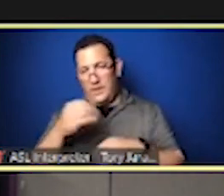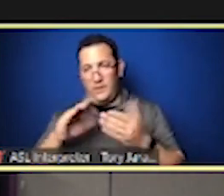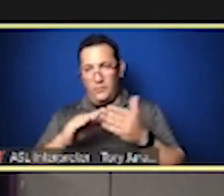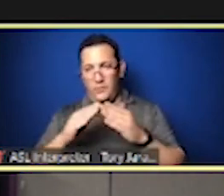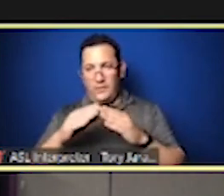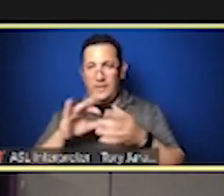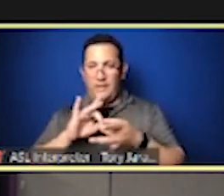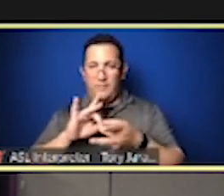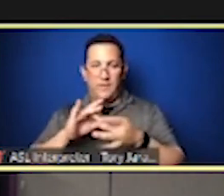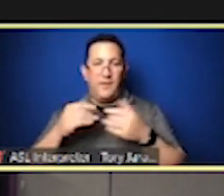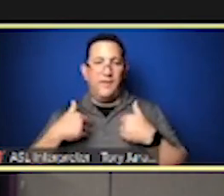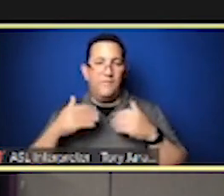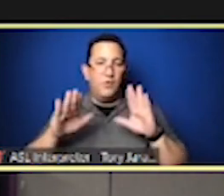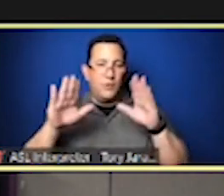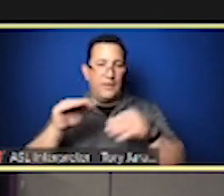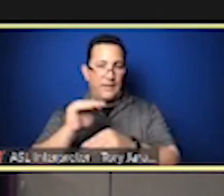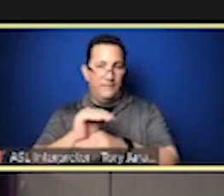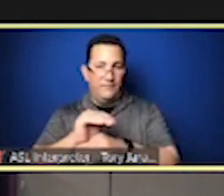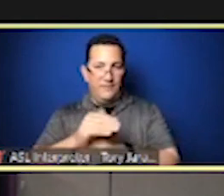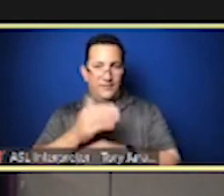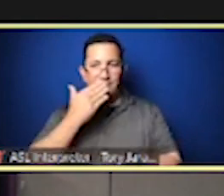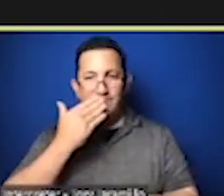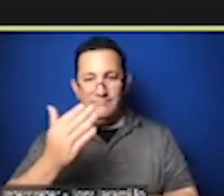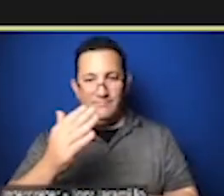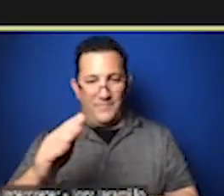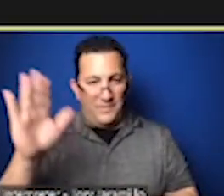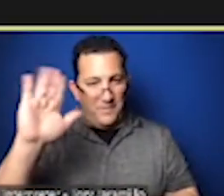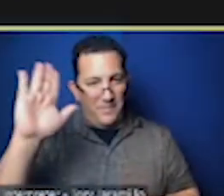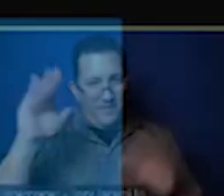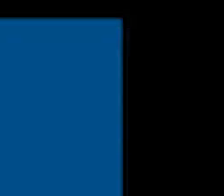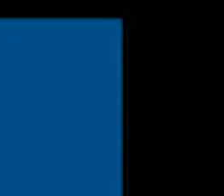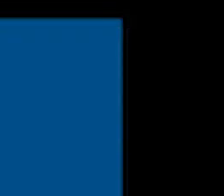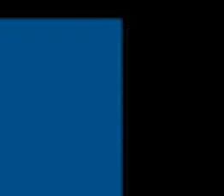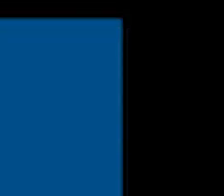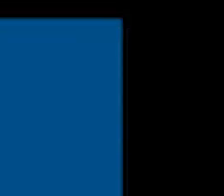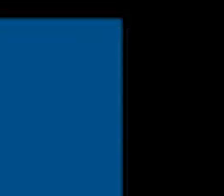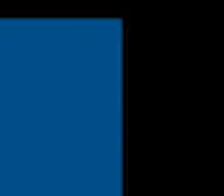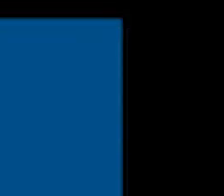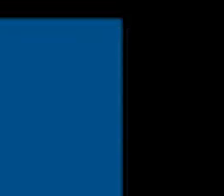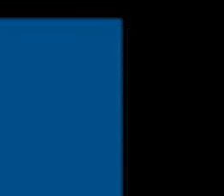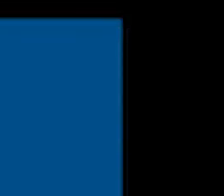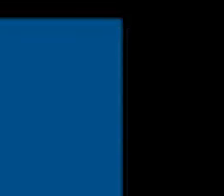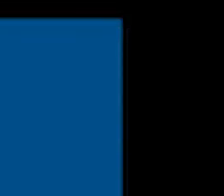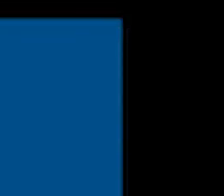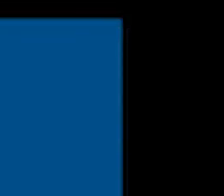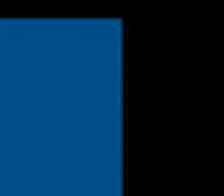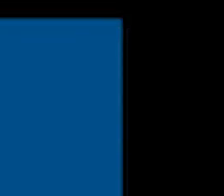great evening. Bye, thank you guys. Thanks for having me.